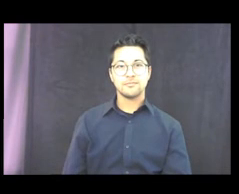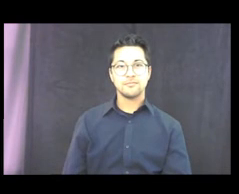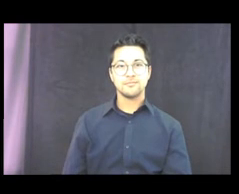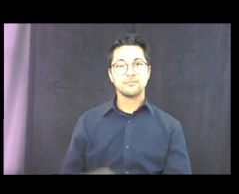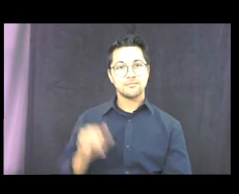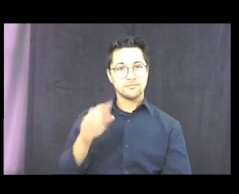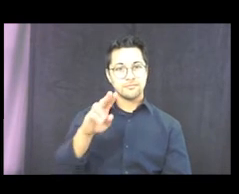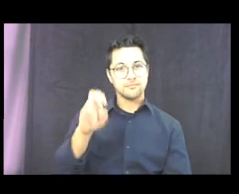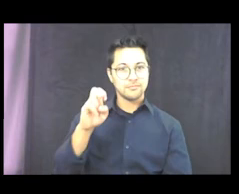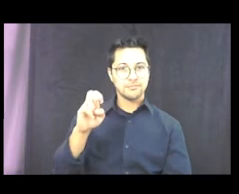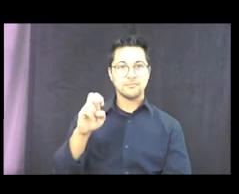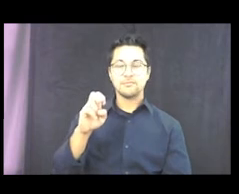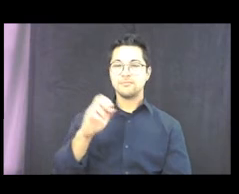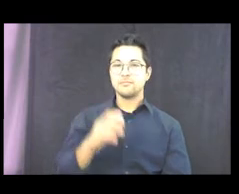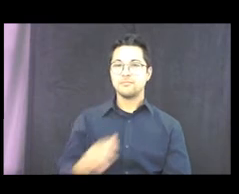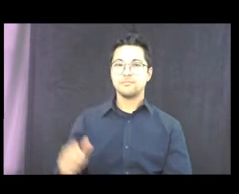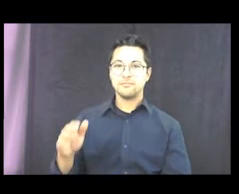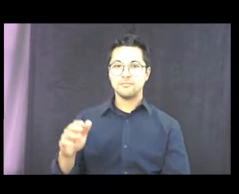June,